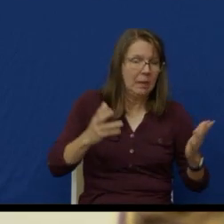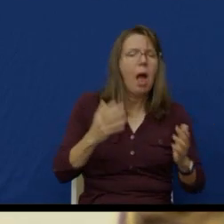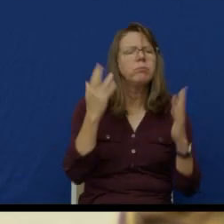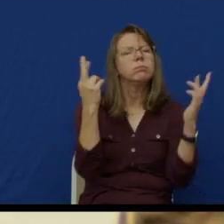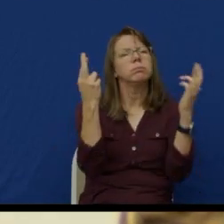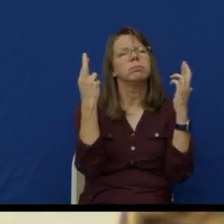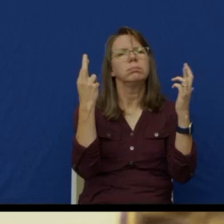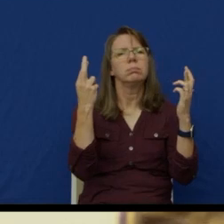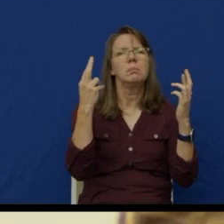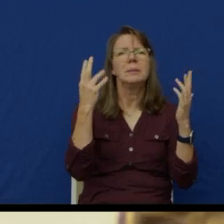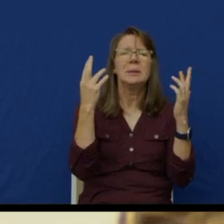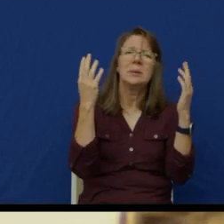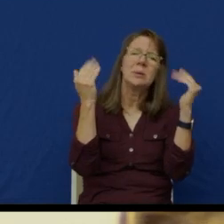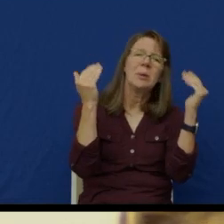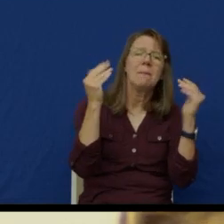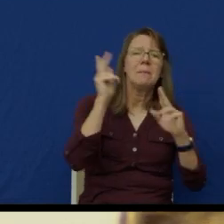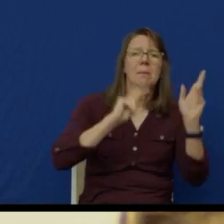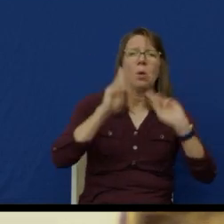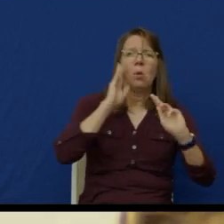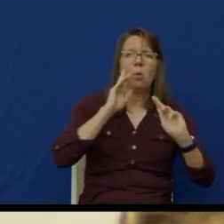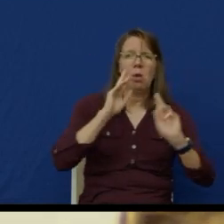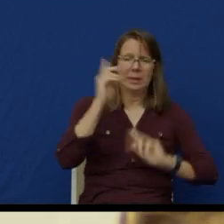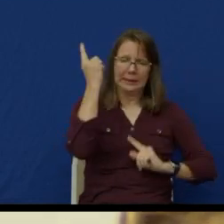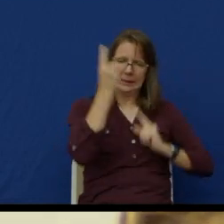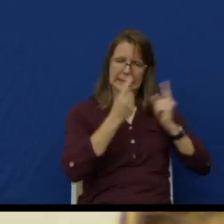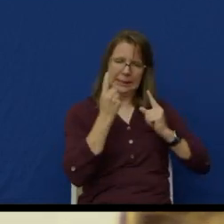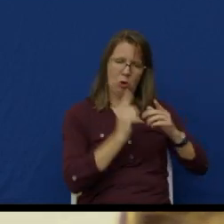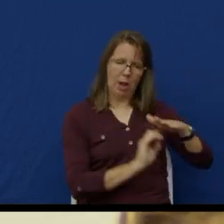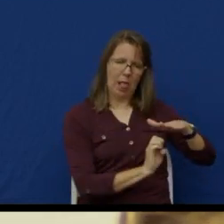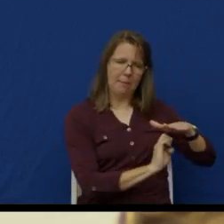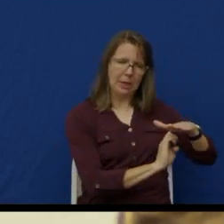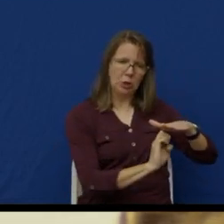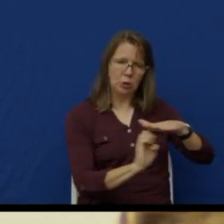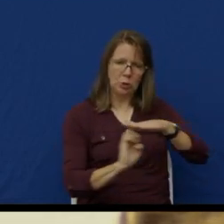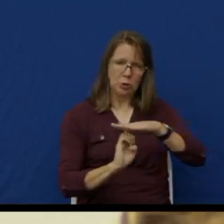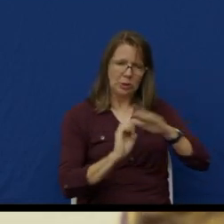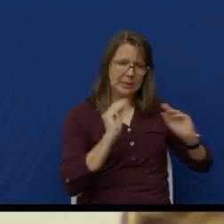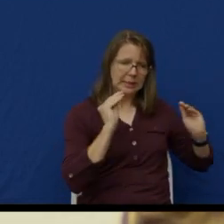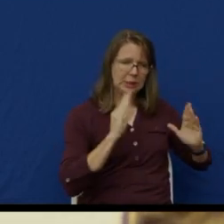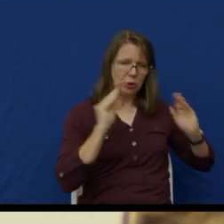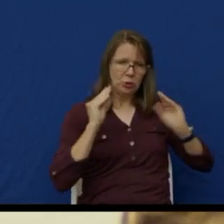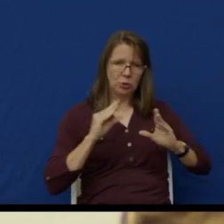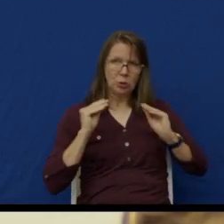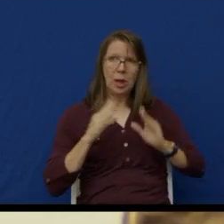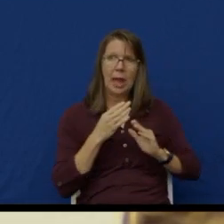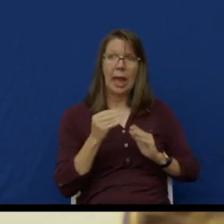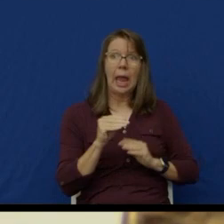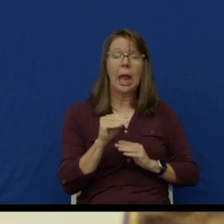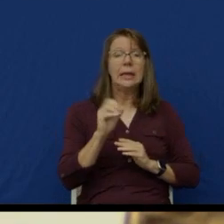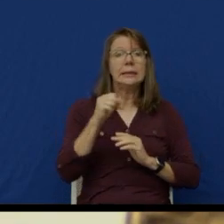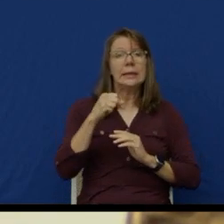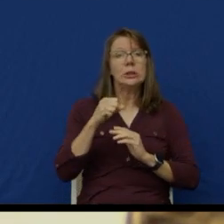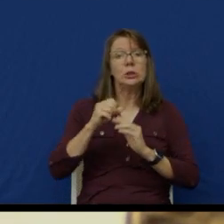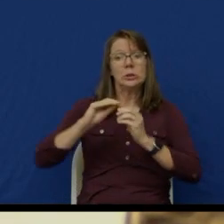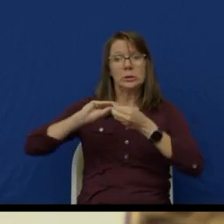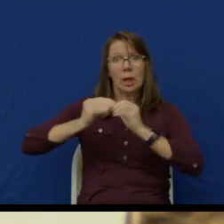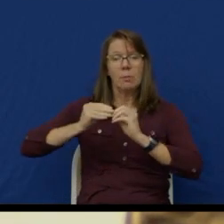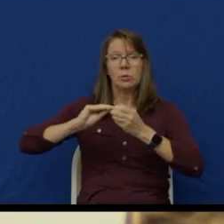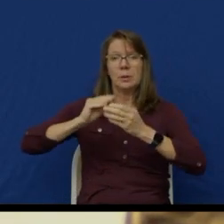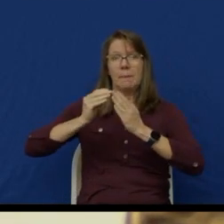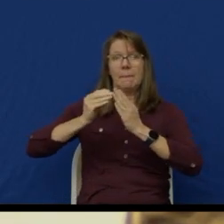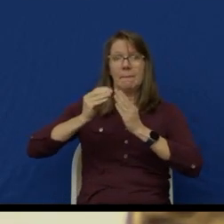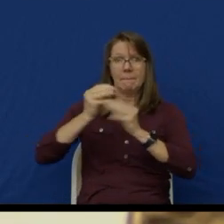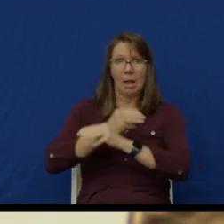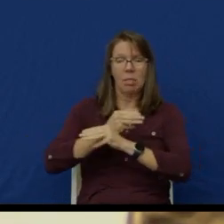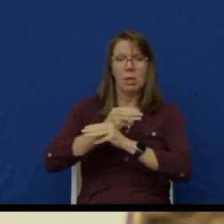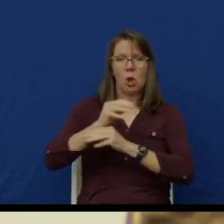think about the position of that elementary teacher, and certainly numeracy is critical and is important, and we want